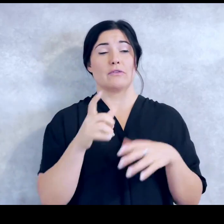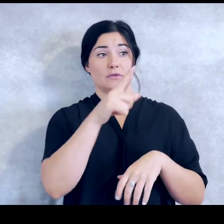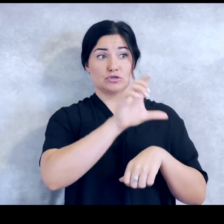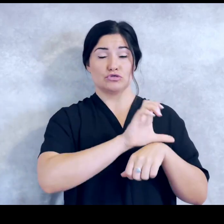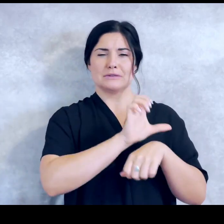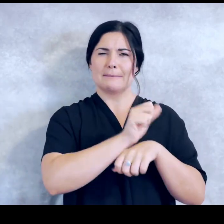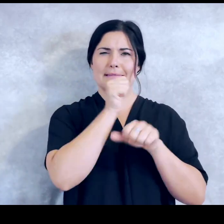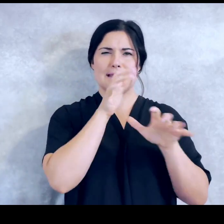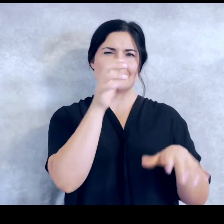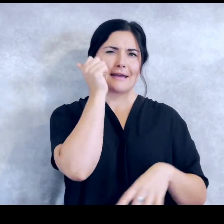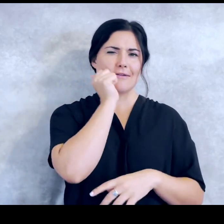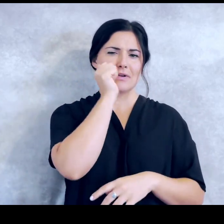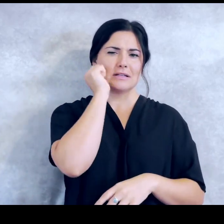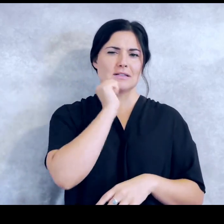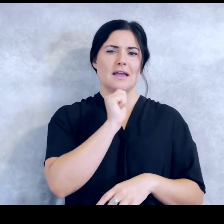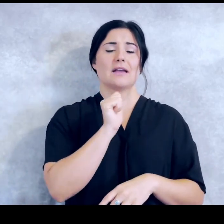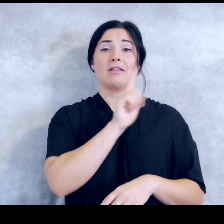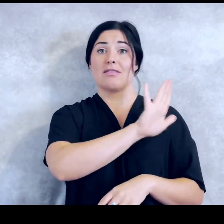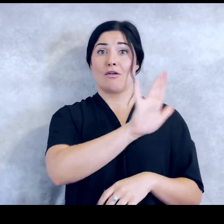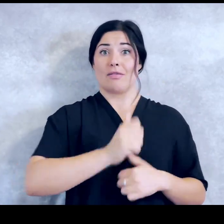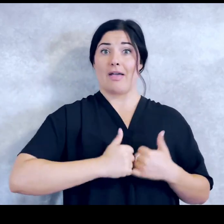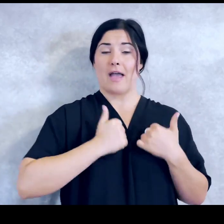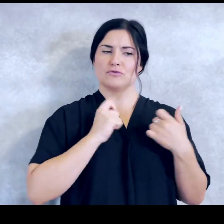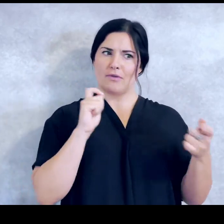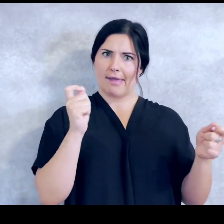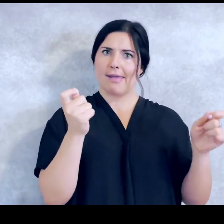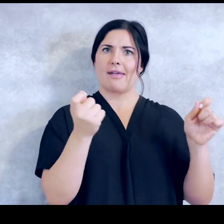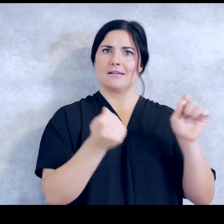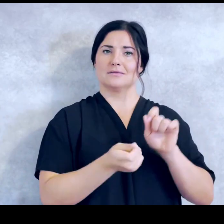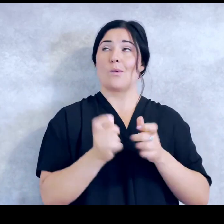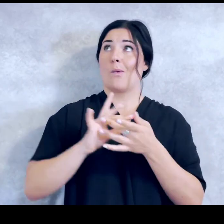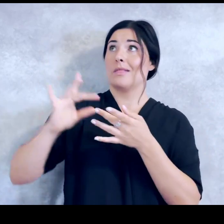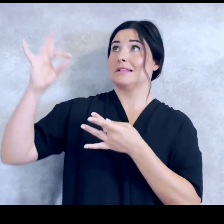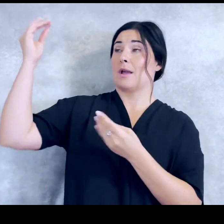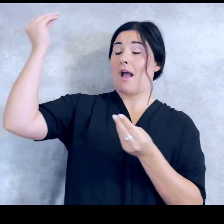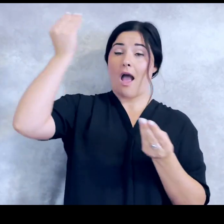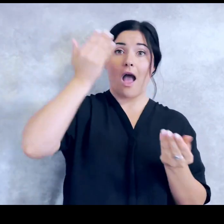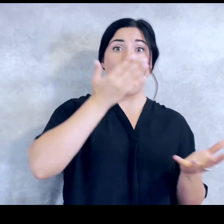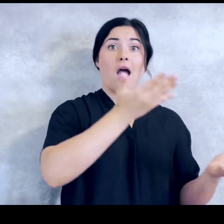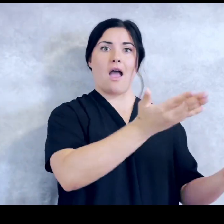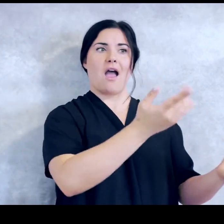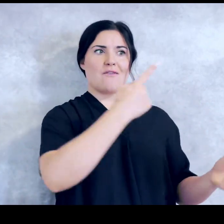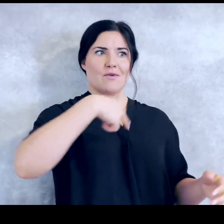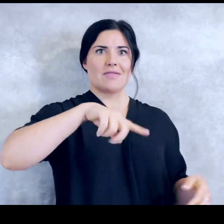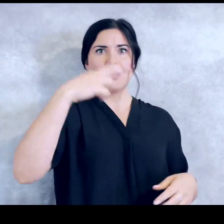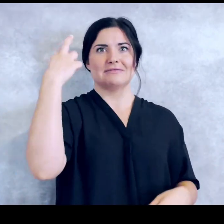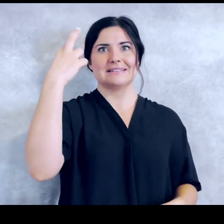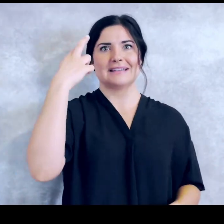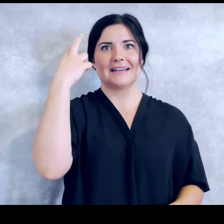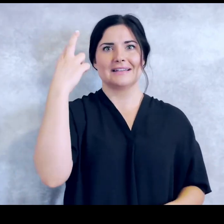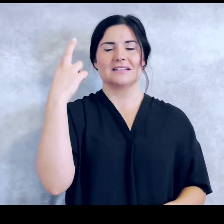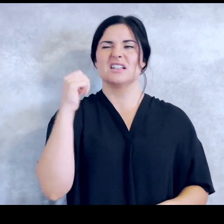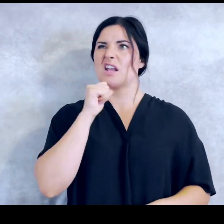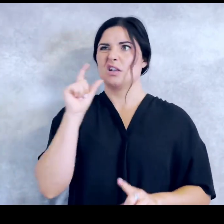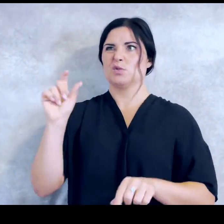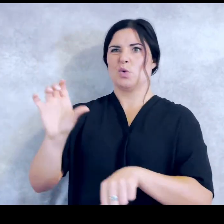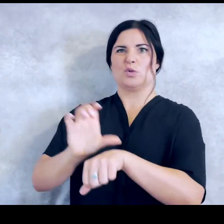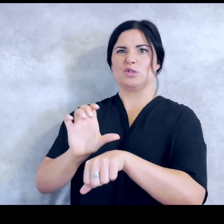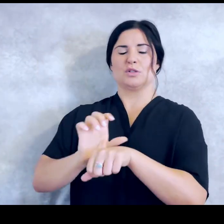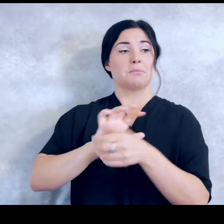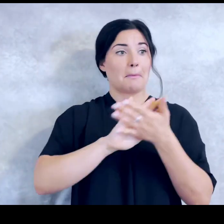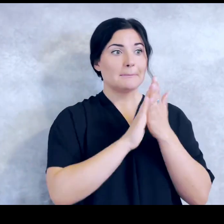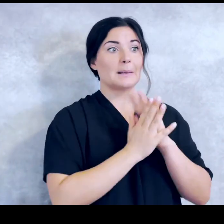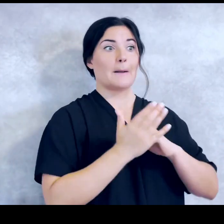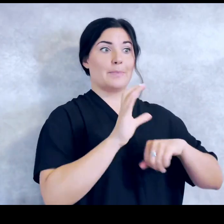every day, this church was blessed. And every day, together, their lives were changed. That's why the Holy Spirit came. That's what he's called us to do, not just